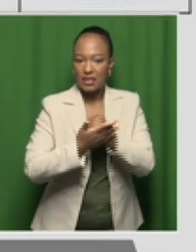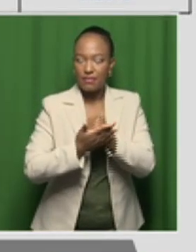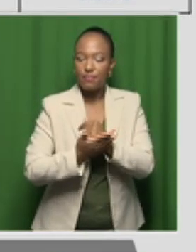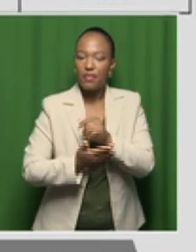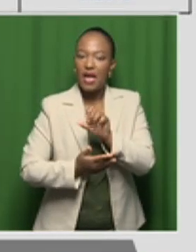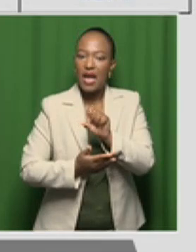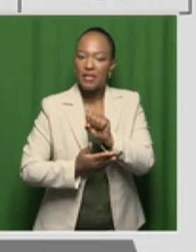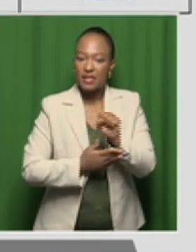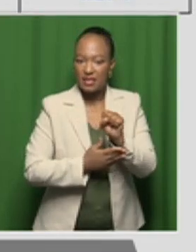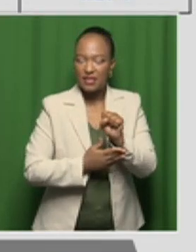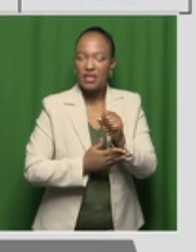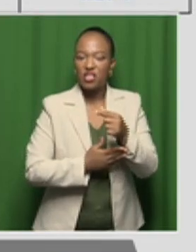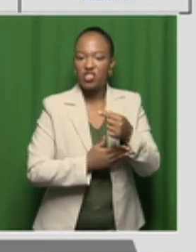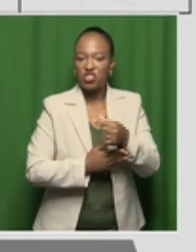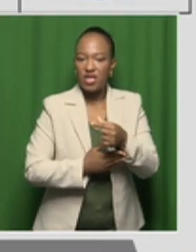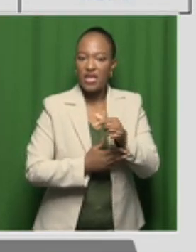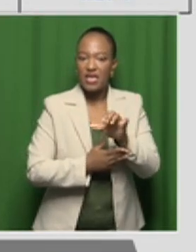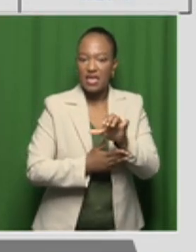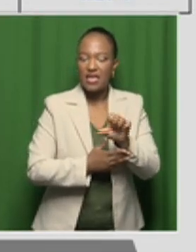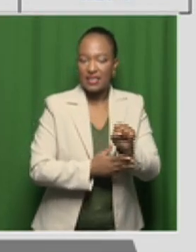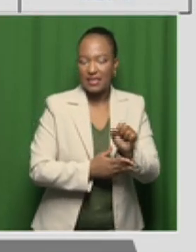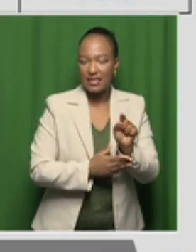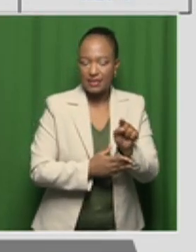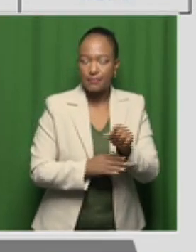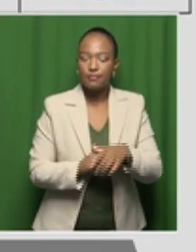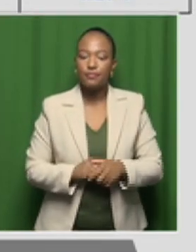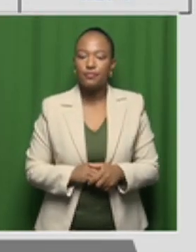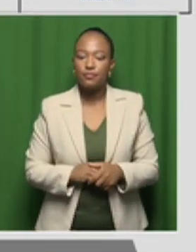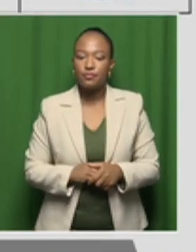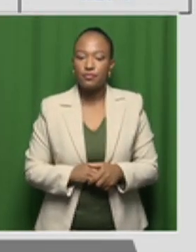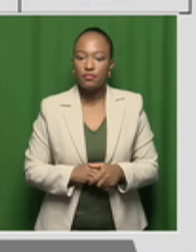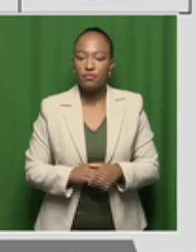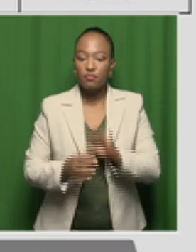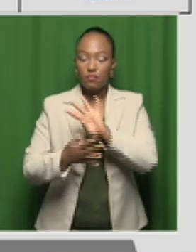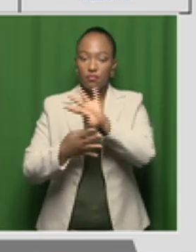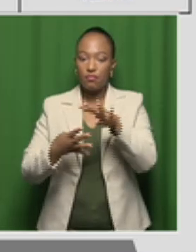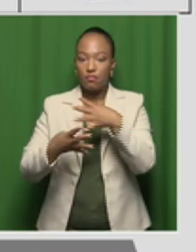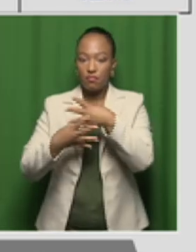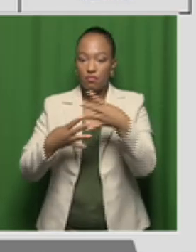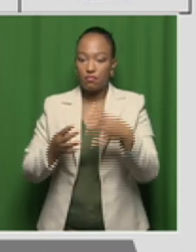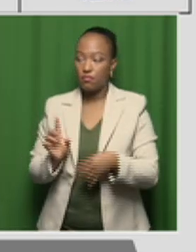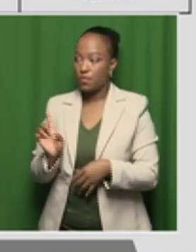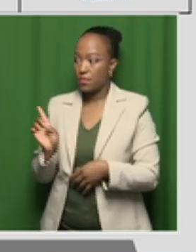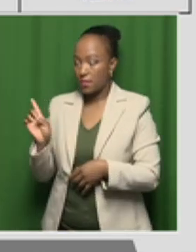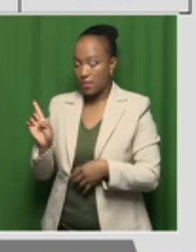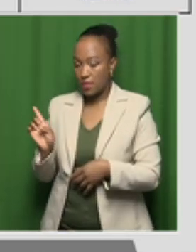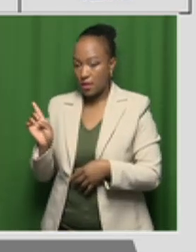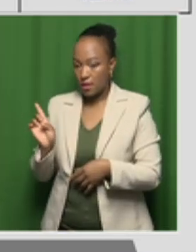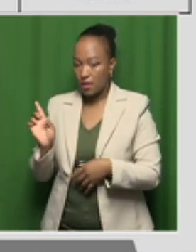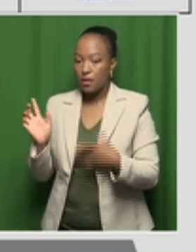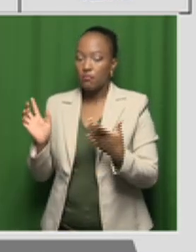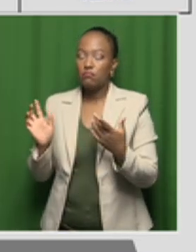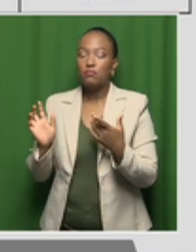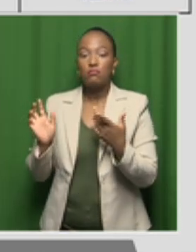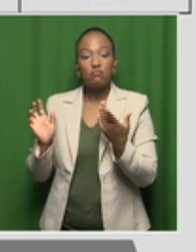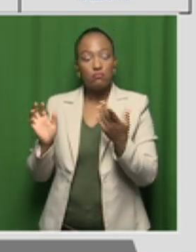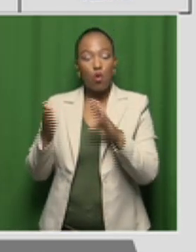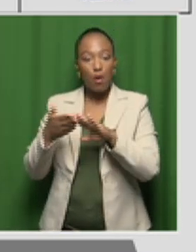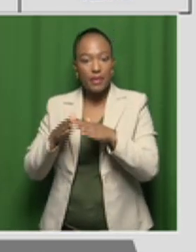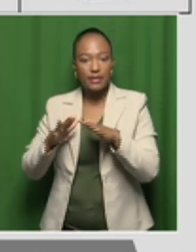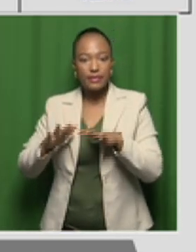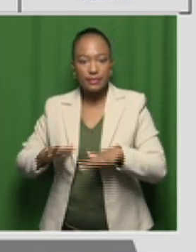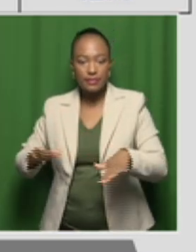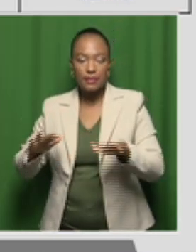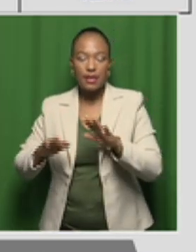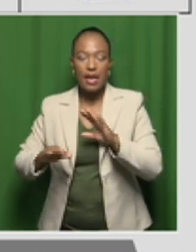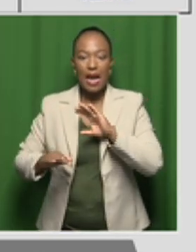SSEGs. The bottom table provides a breakdown of the a typical residential customer's